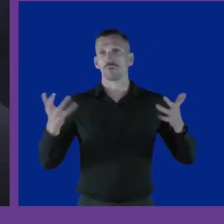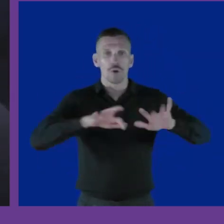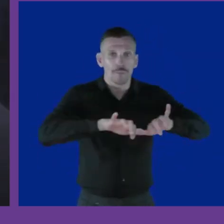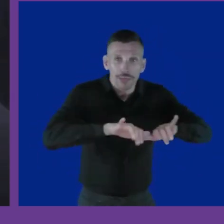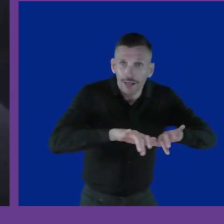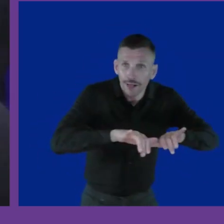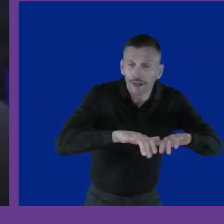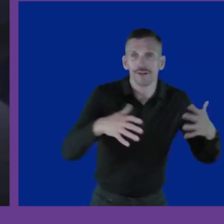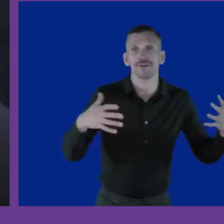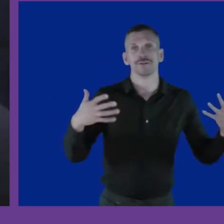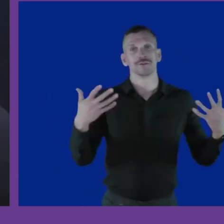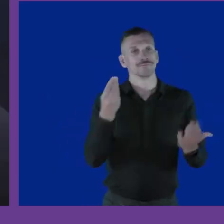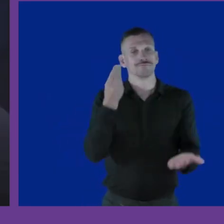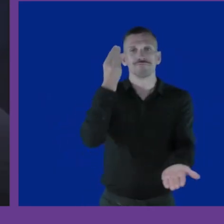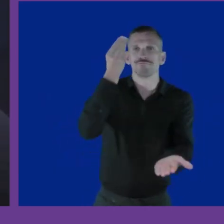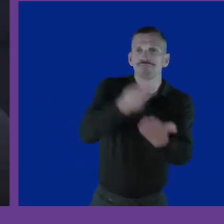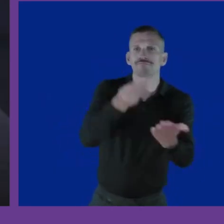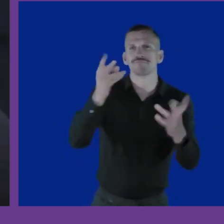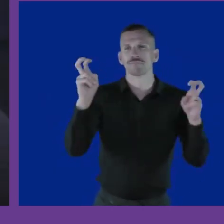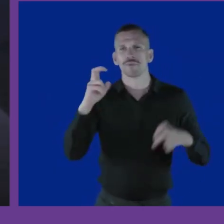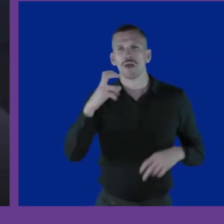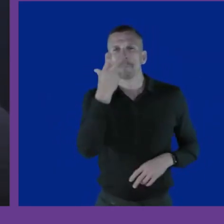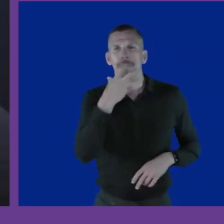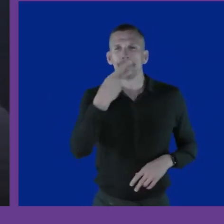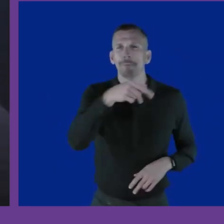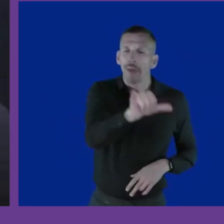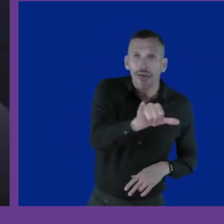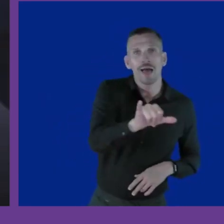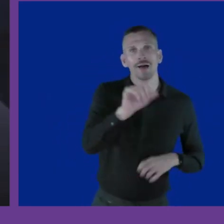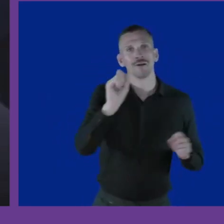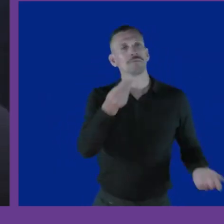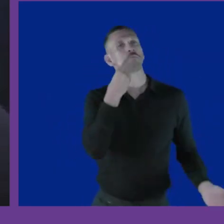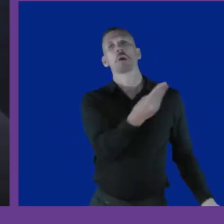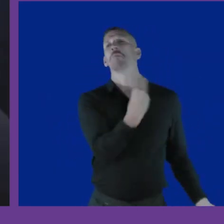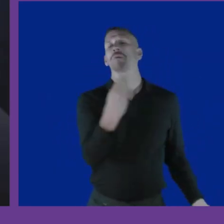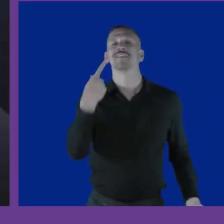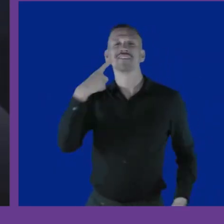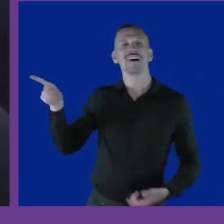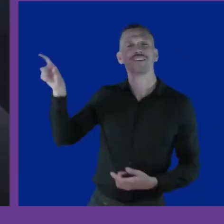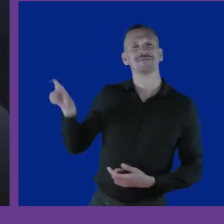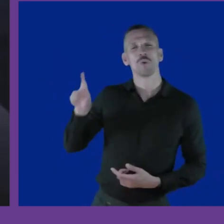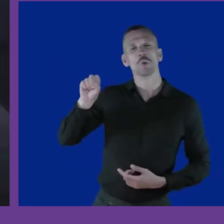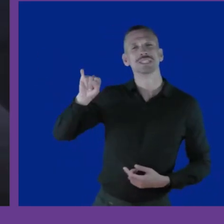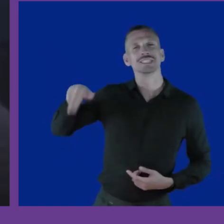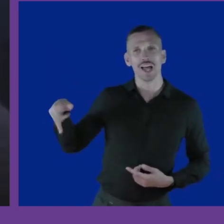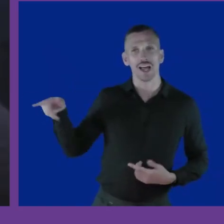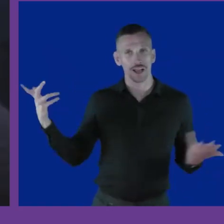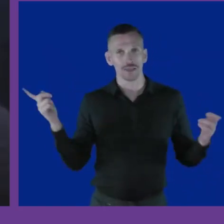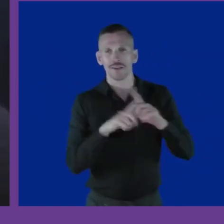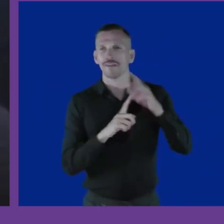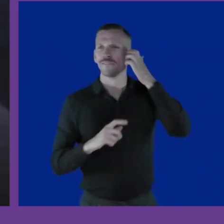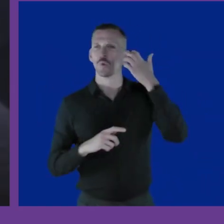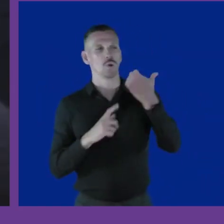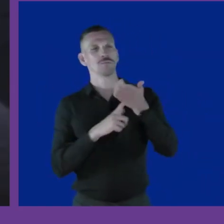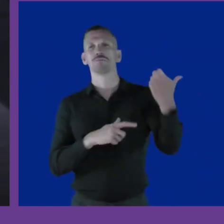have this contactless technology to just tap the card and pay, but also tap the phone and you can